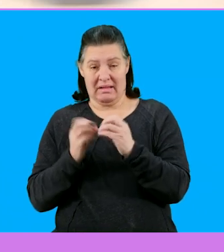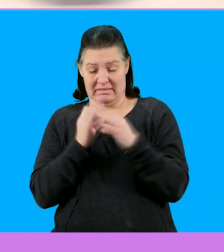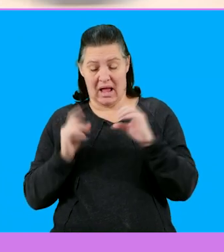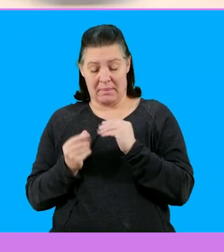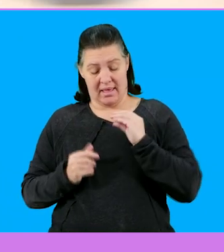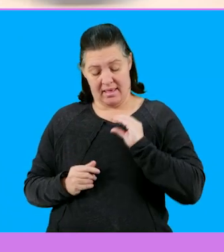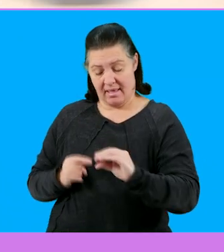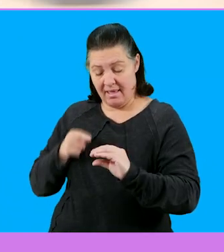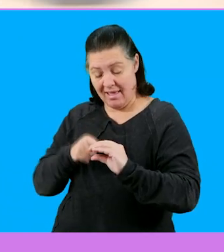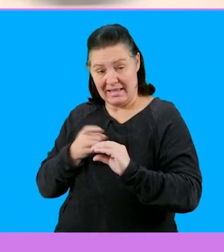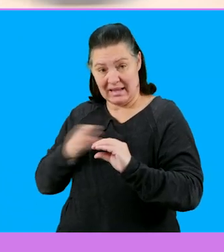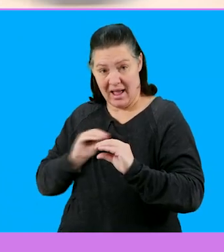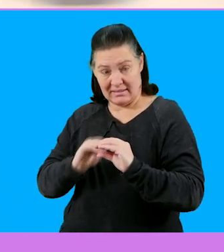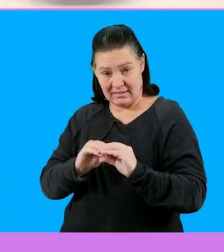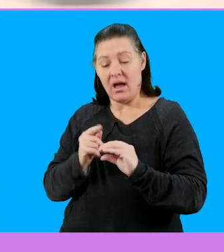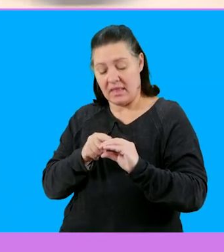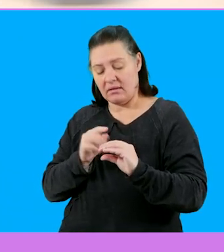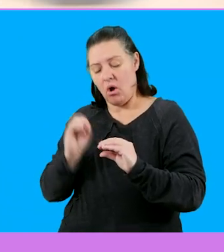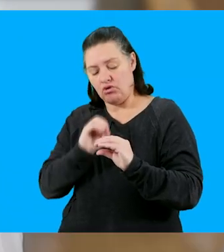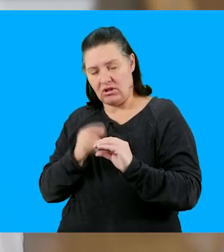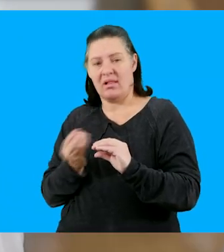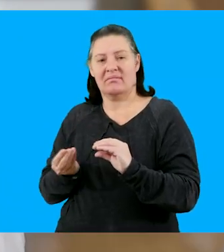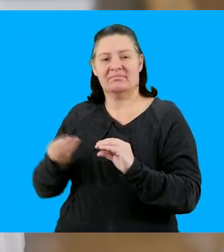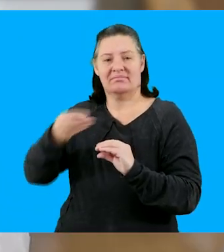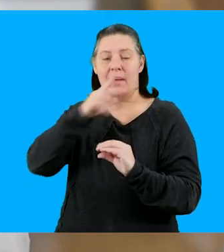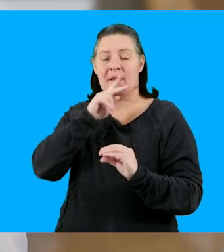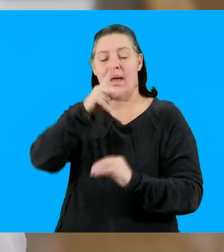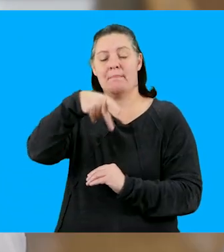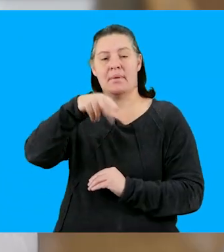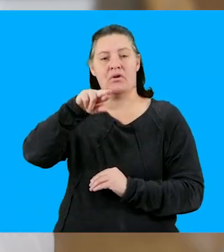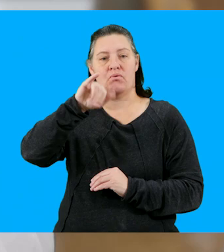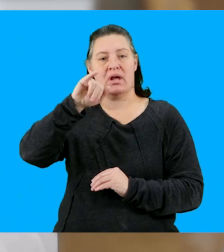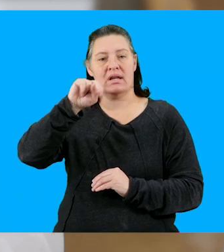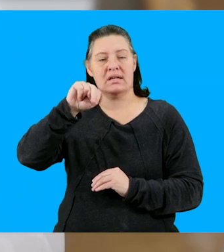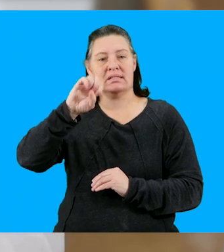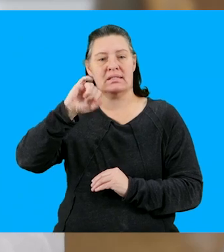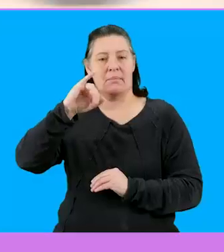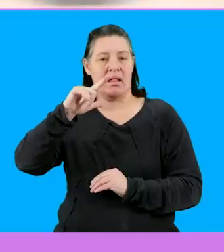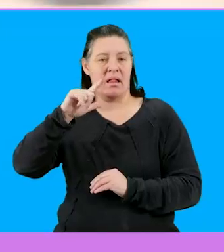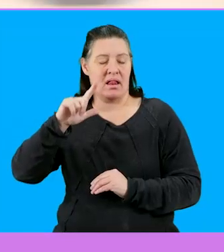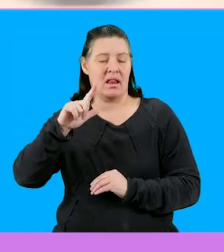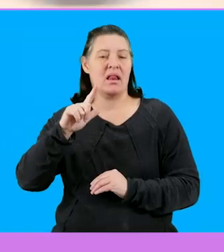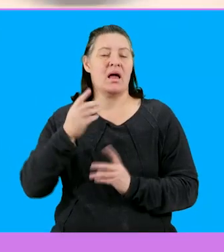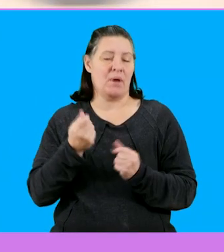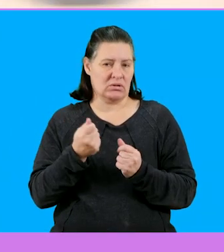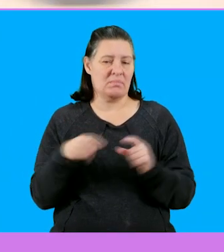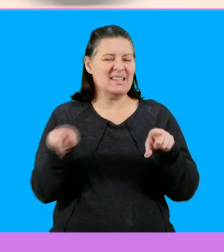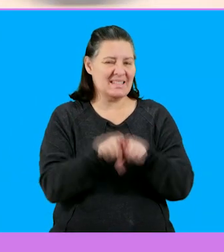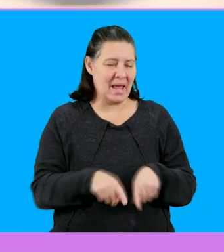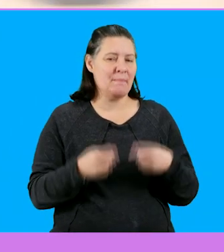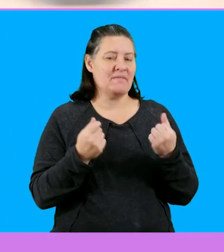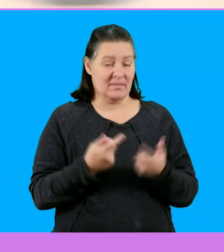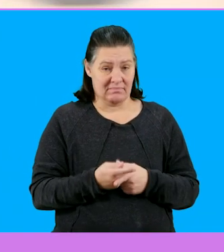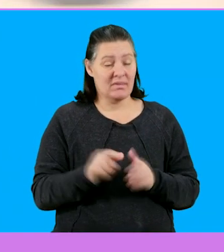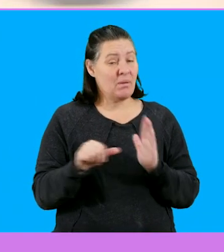amount. Now, the original amount we also refer to as your principal amount, resulting in the same fee every time.